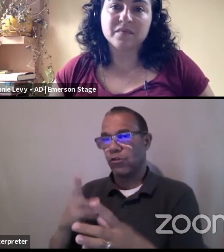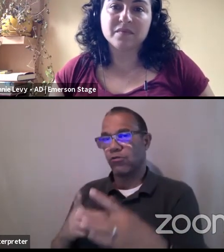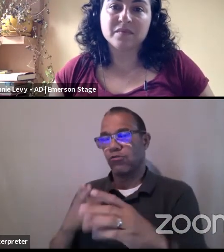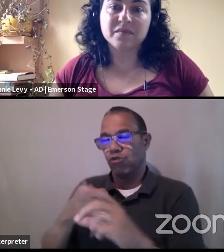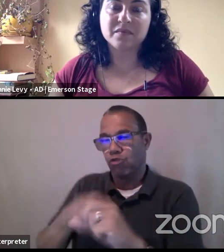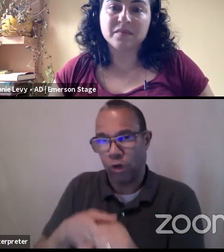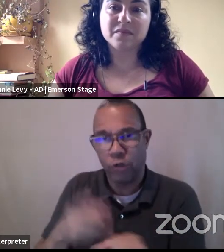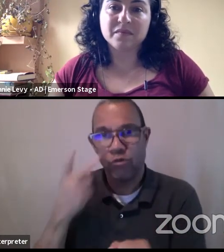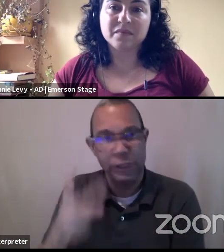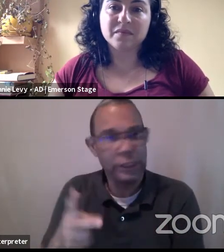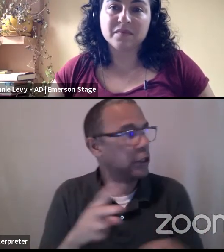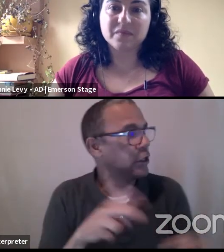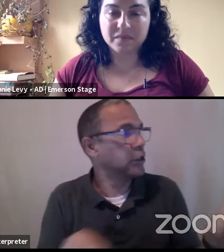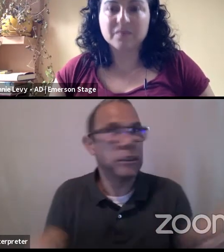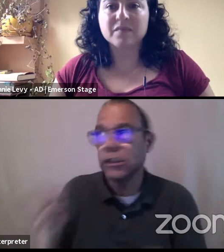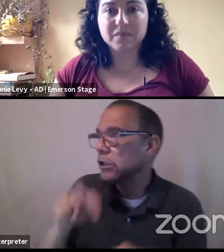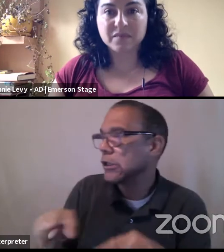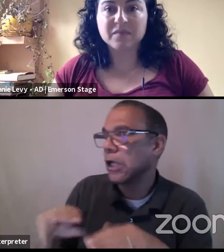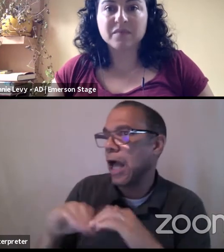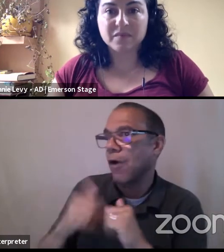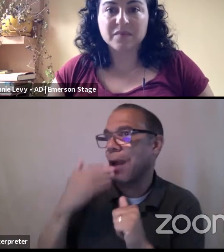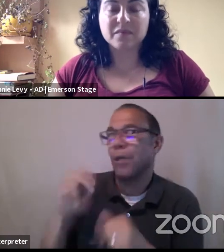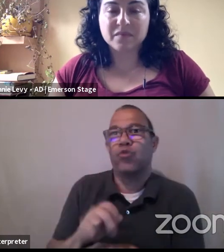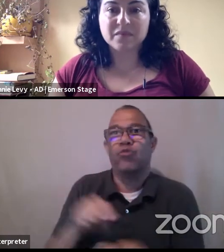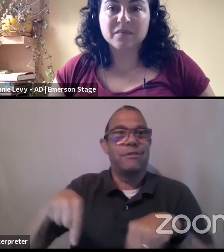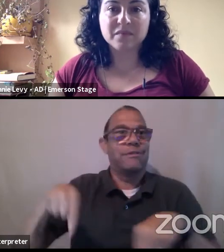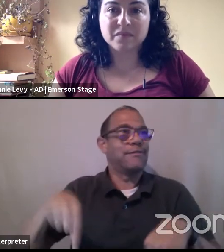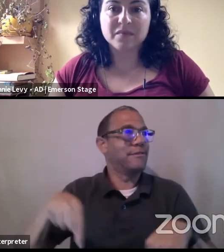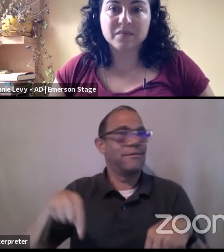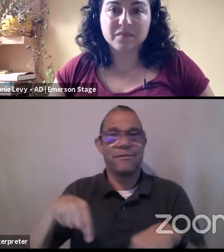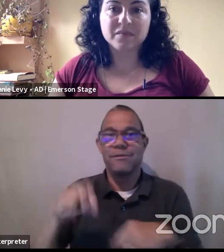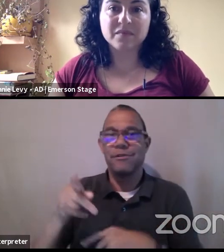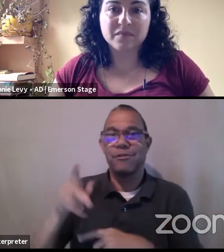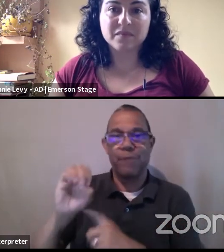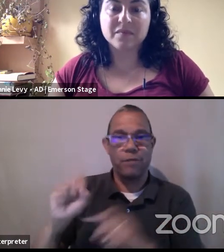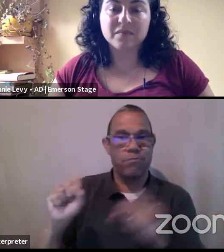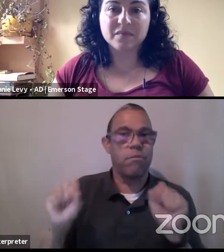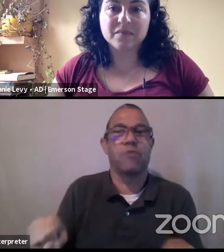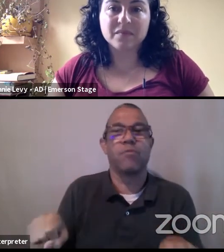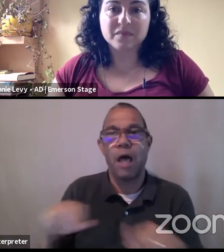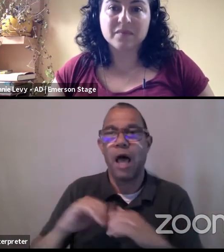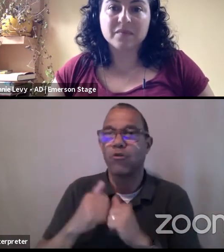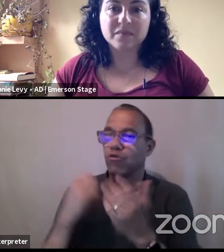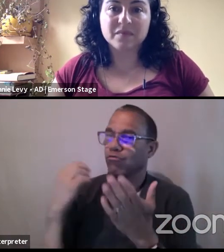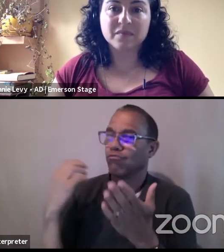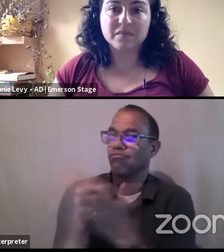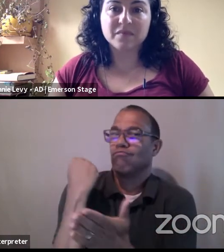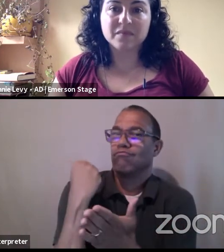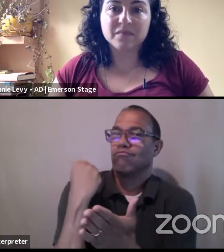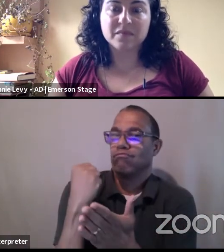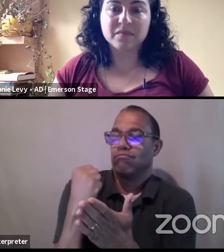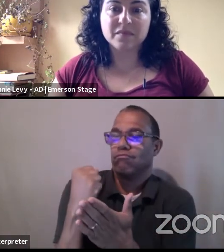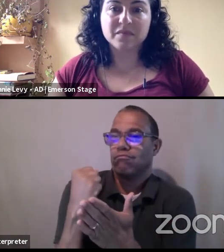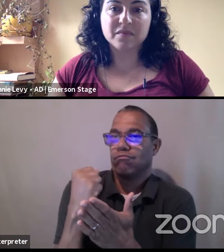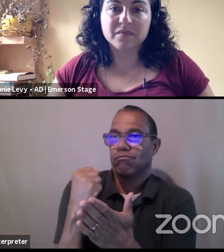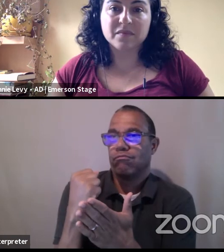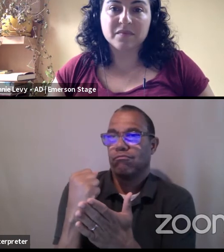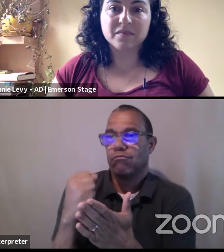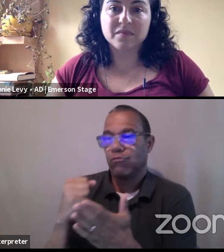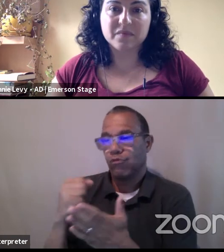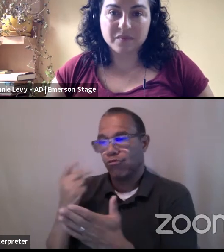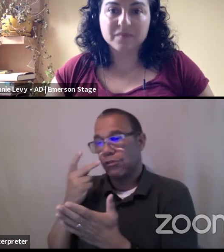what are the best uses for this space. How can you use it the best way possible to ignite the material that